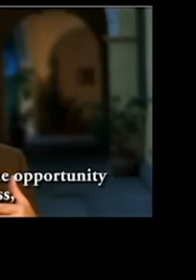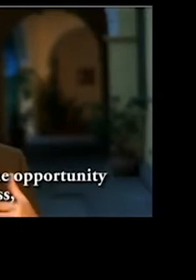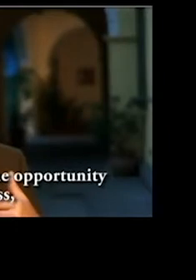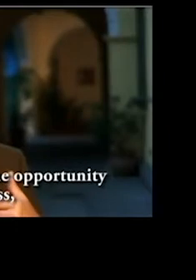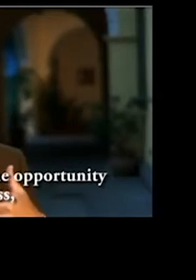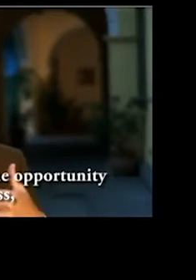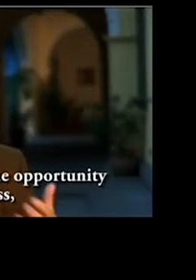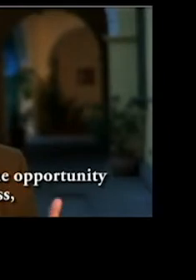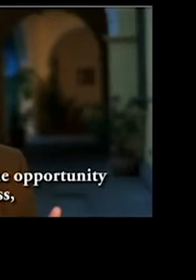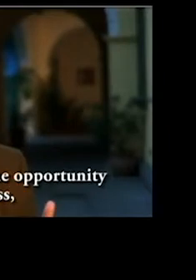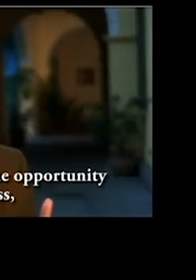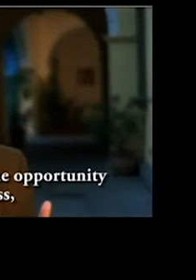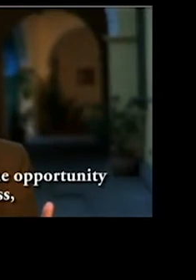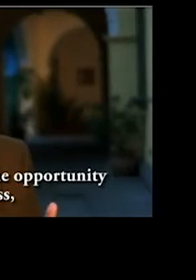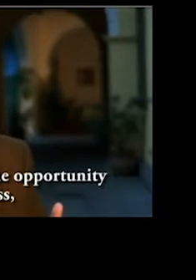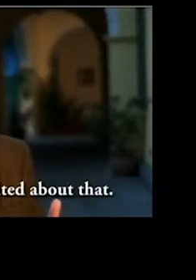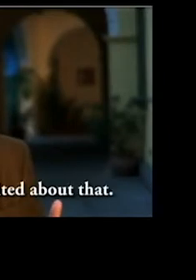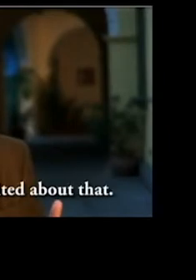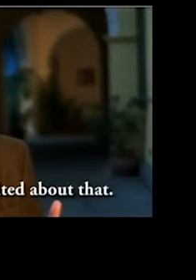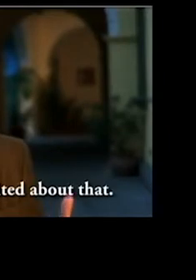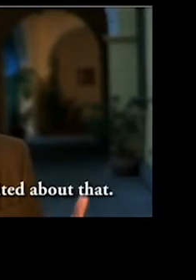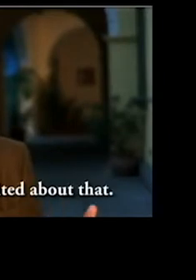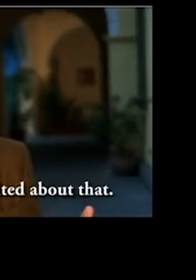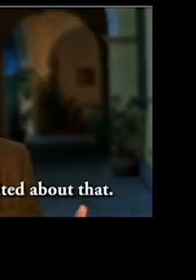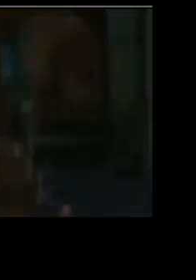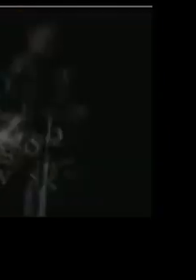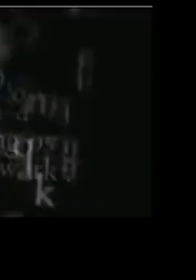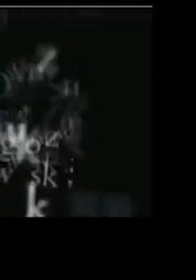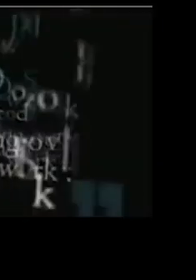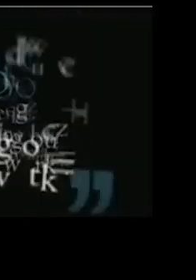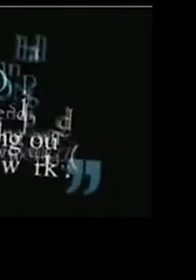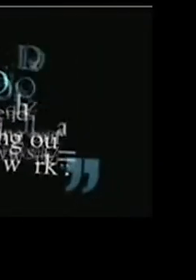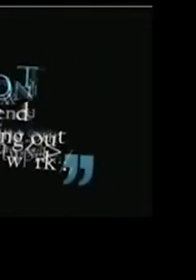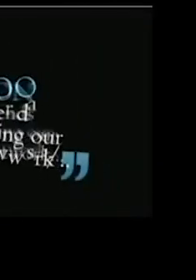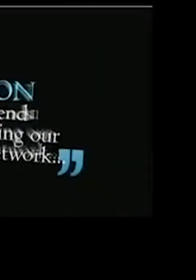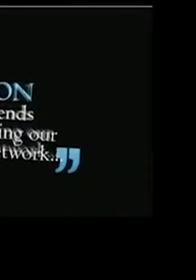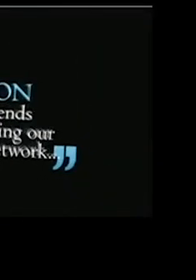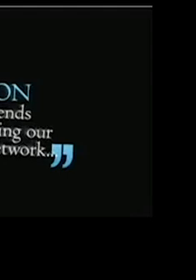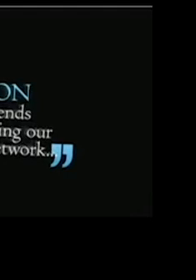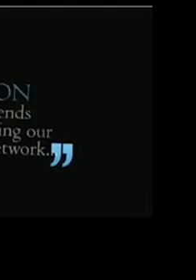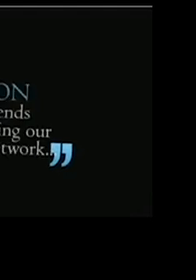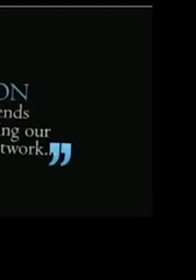that to me is that lifetime opportunity you can't miss. How can you not be excited about that?